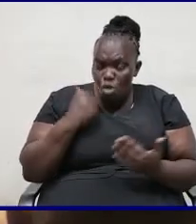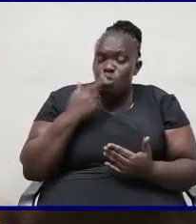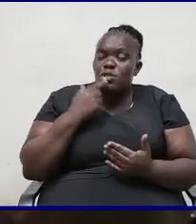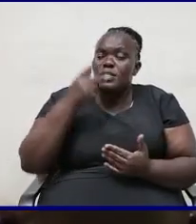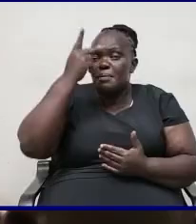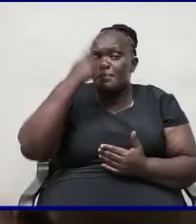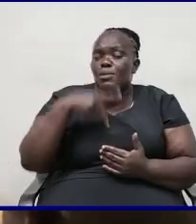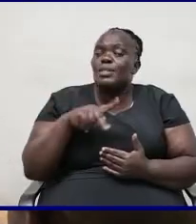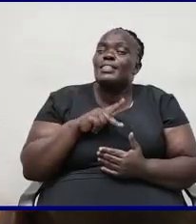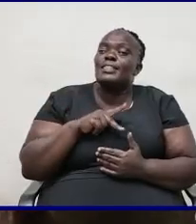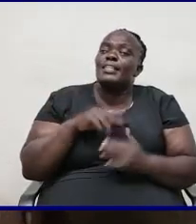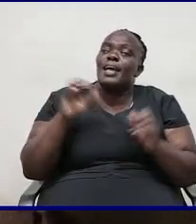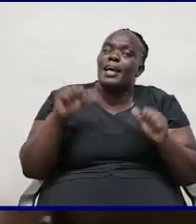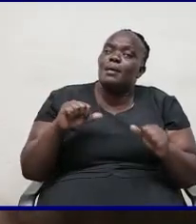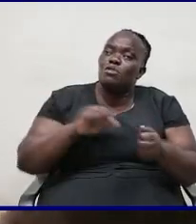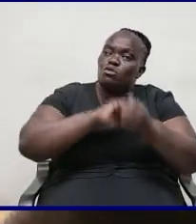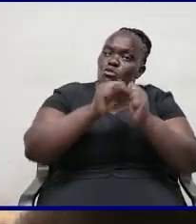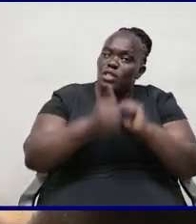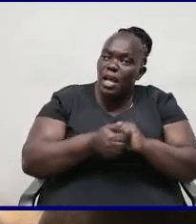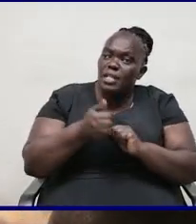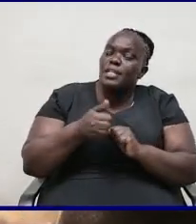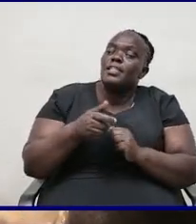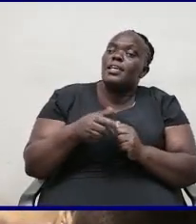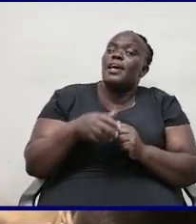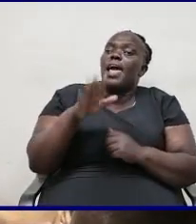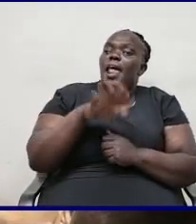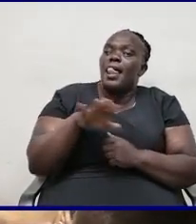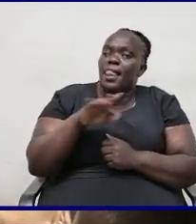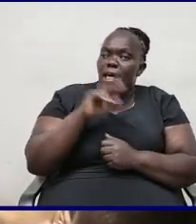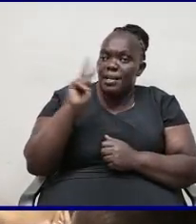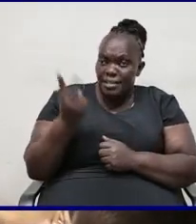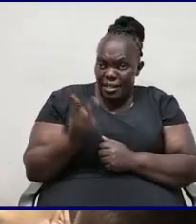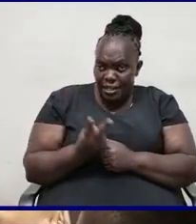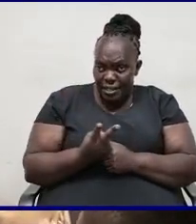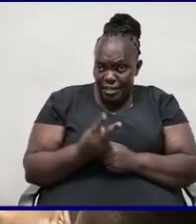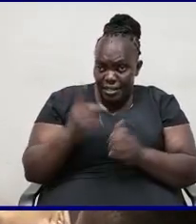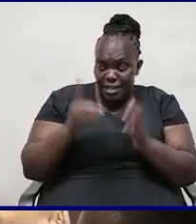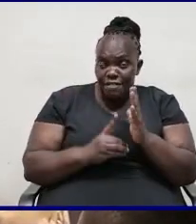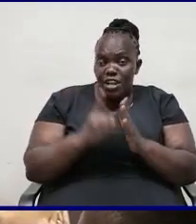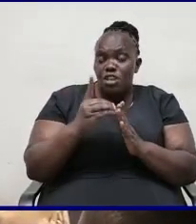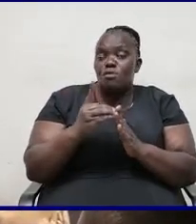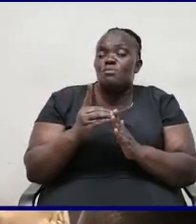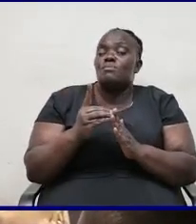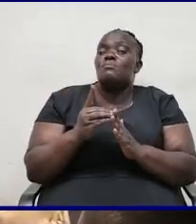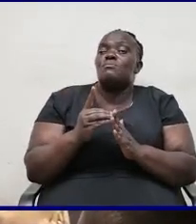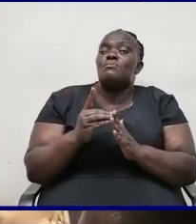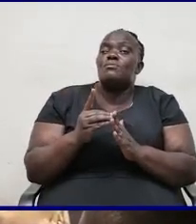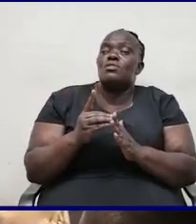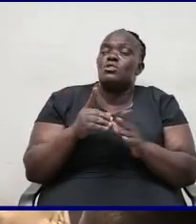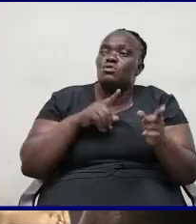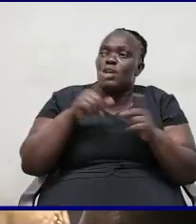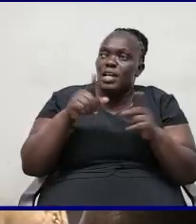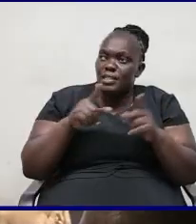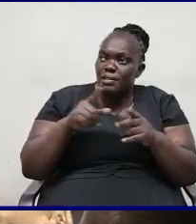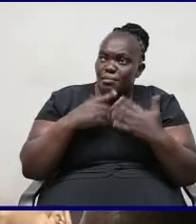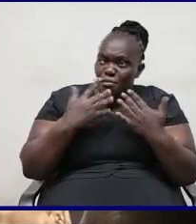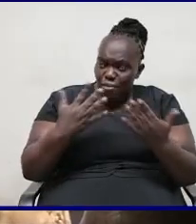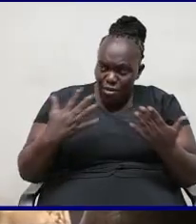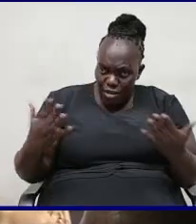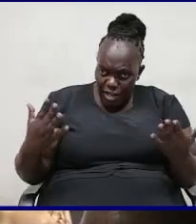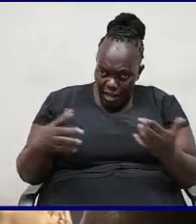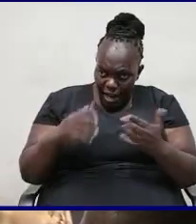policies that are supposed to be able to transform the sector. The second one is developing of the niche tourism